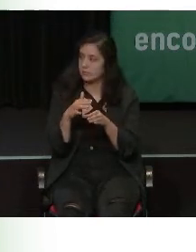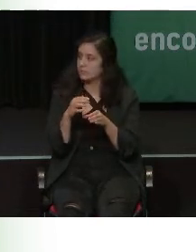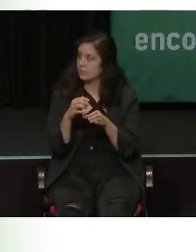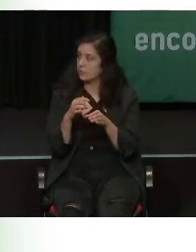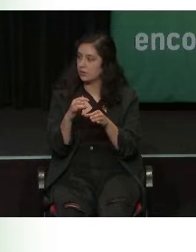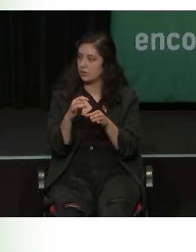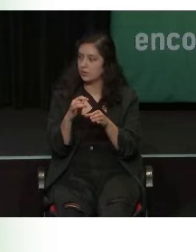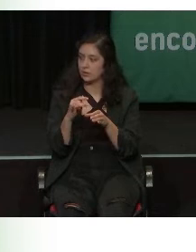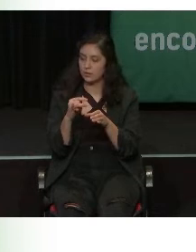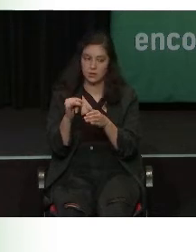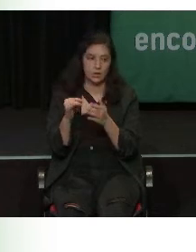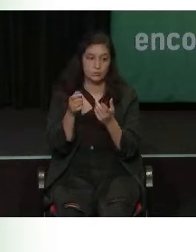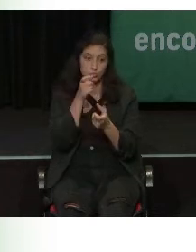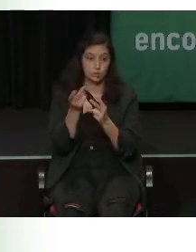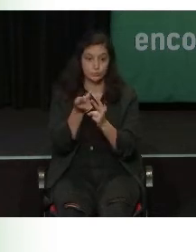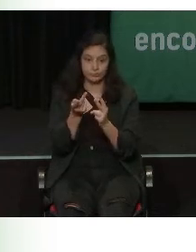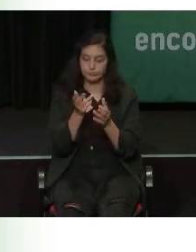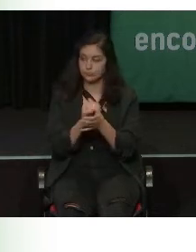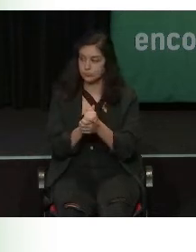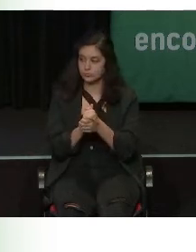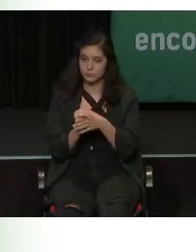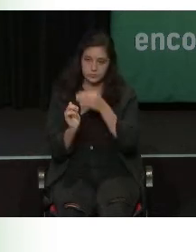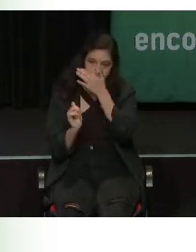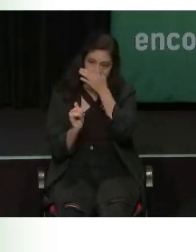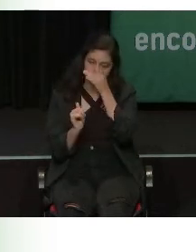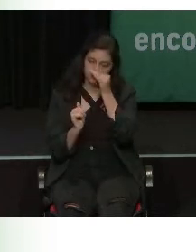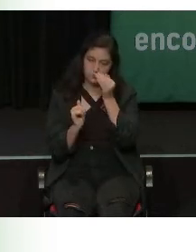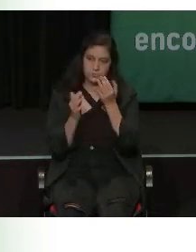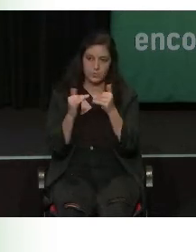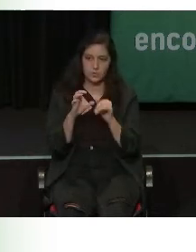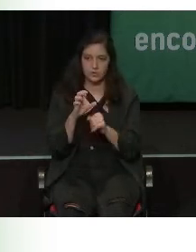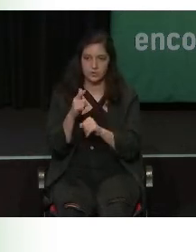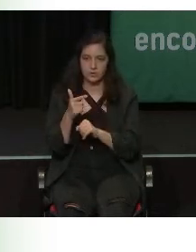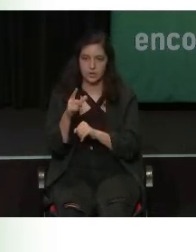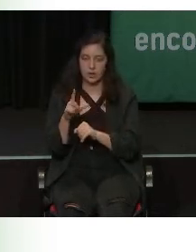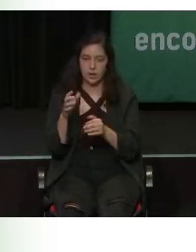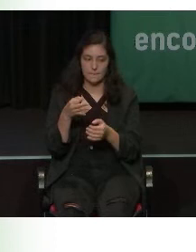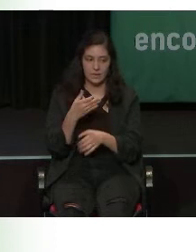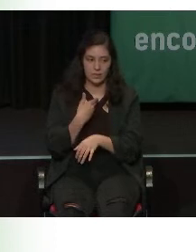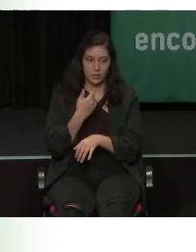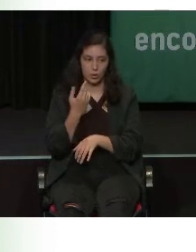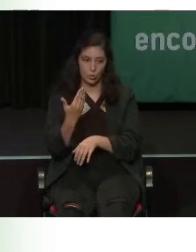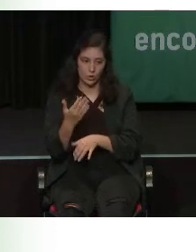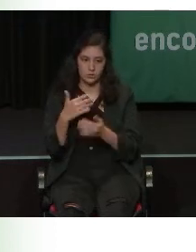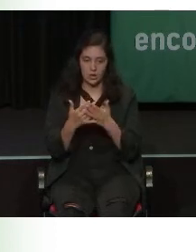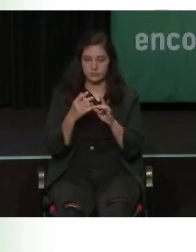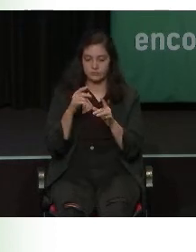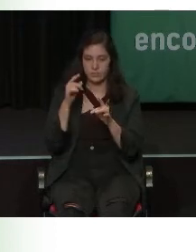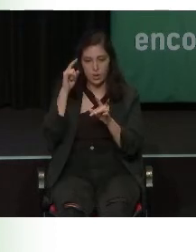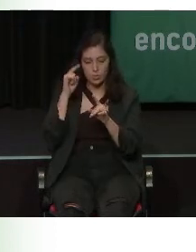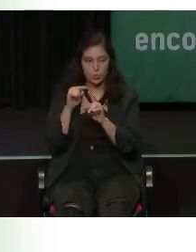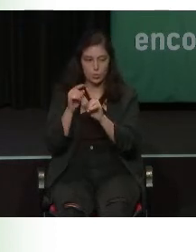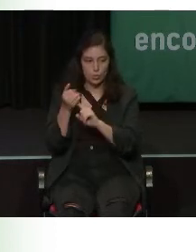Honjo. And of course, CTLA-4 and PD-1, now called immune checkpoints,